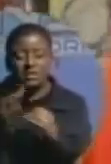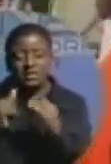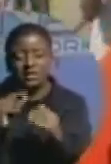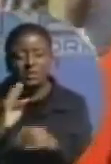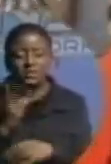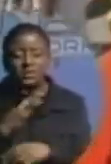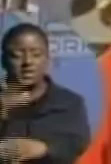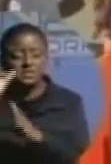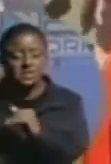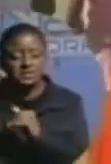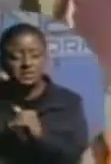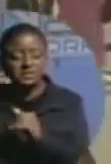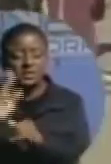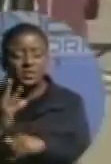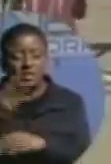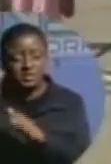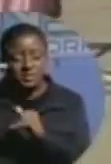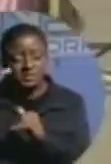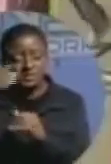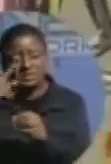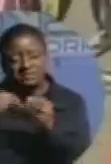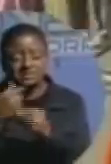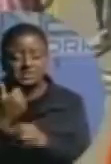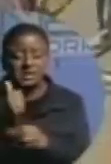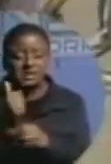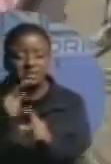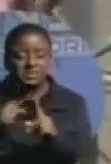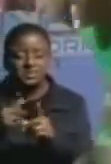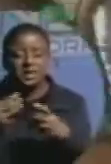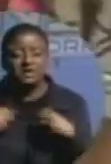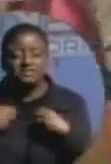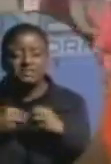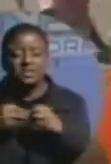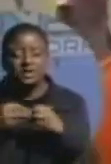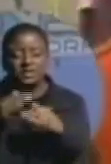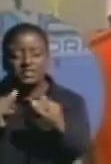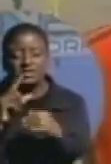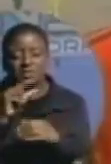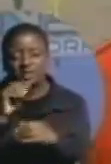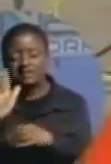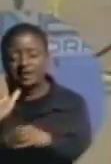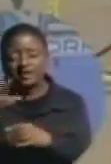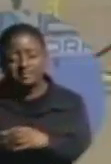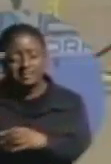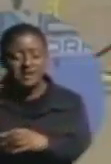we have about 20, 25 over there easy, or probably even more. We had parents from the street just